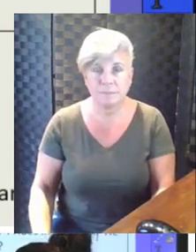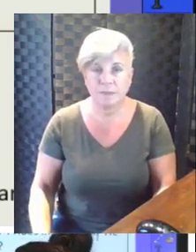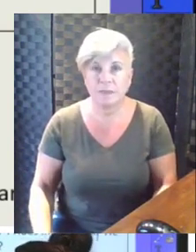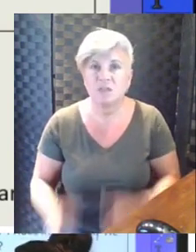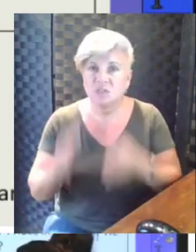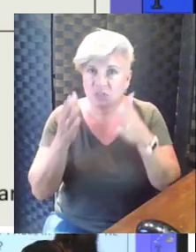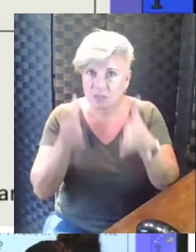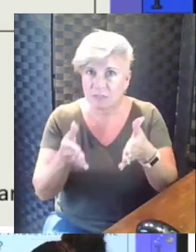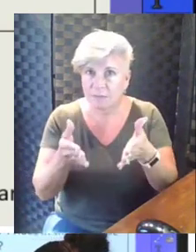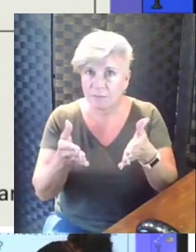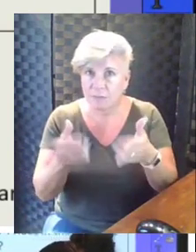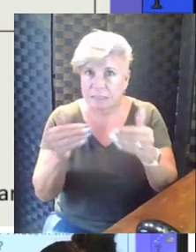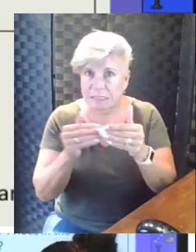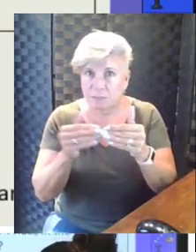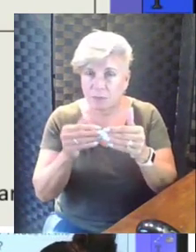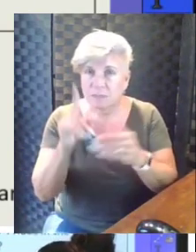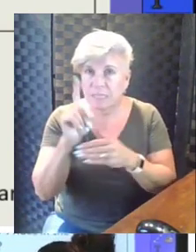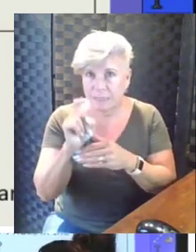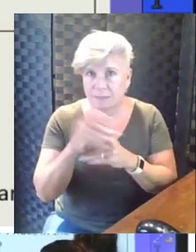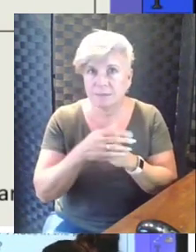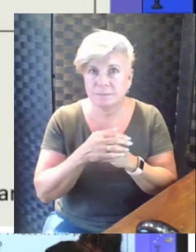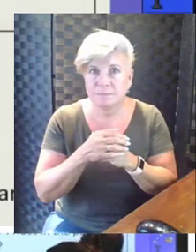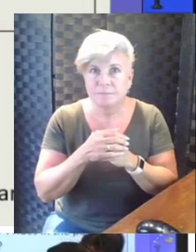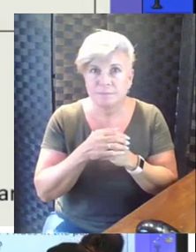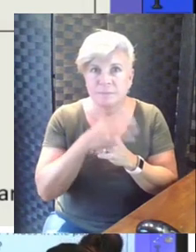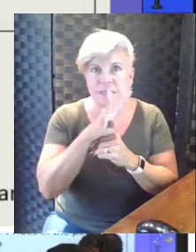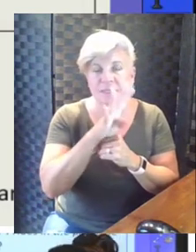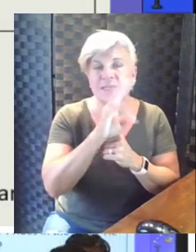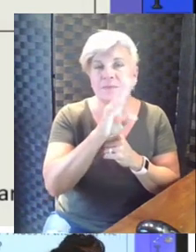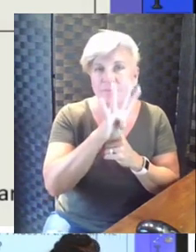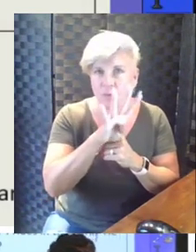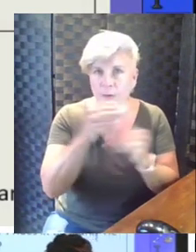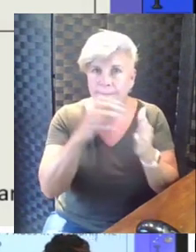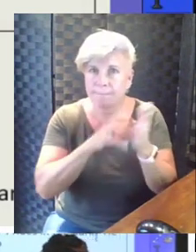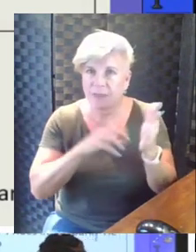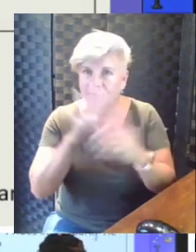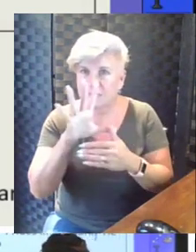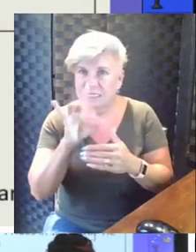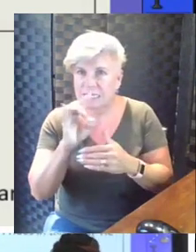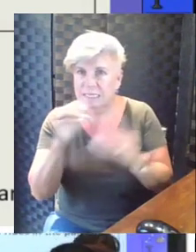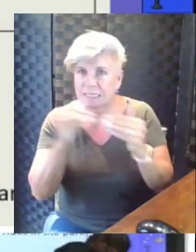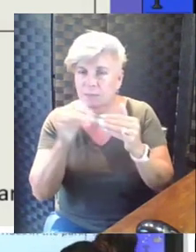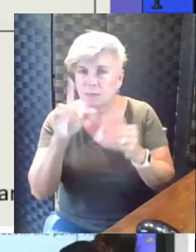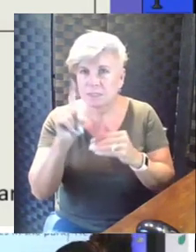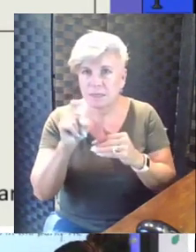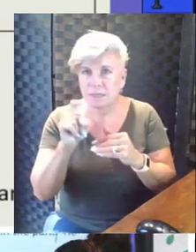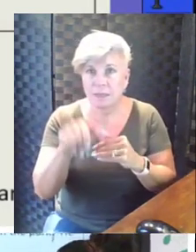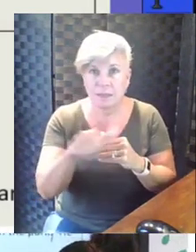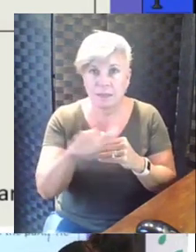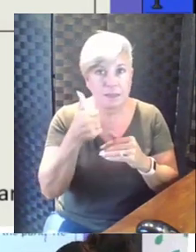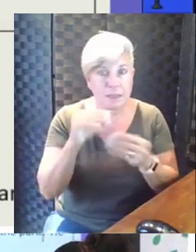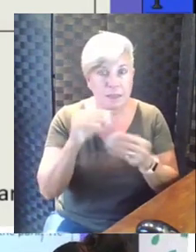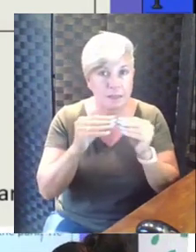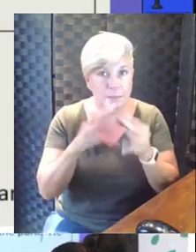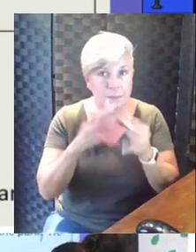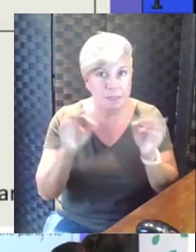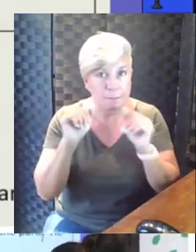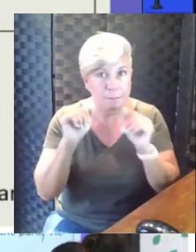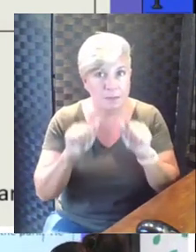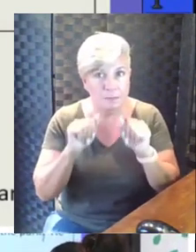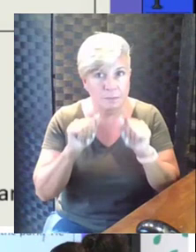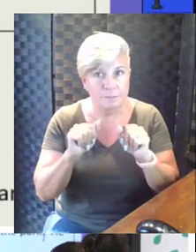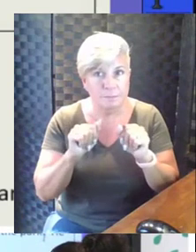and that should give us the other part. 74 minus 58 equals x. The other equation would